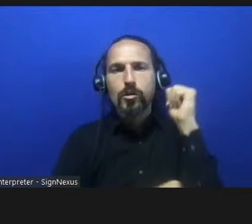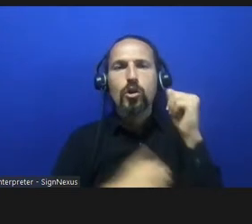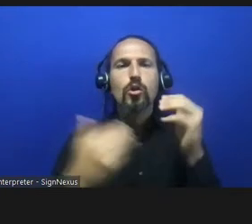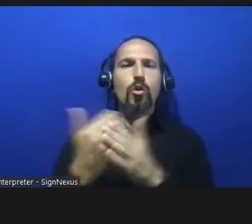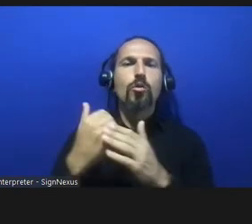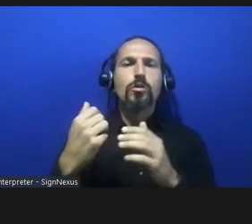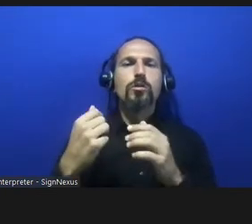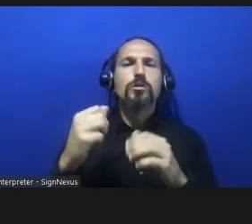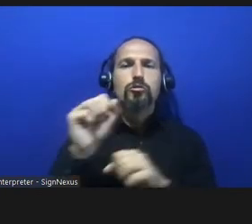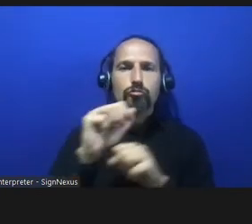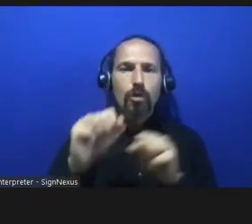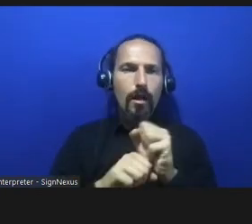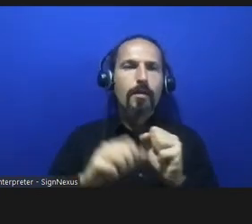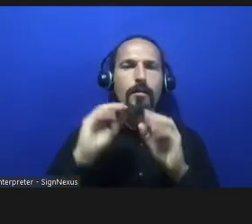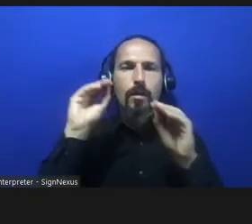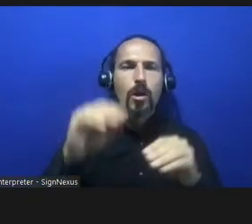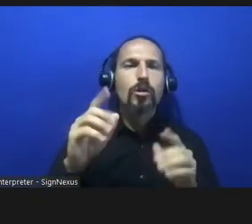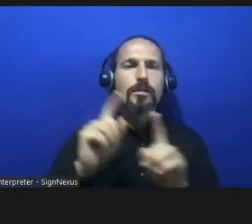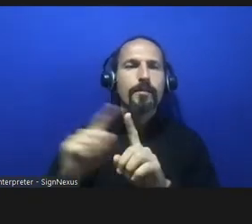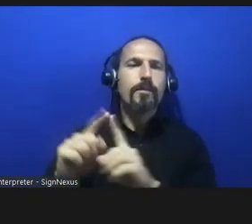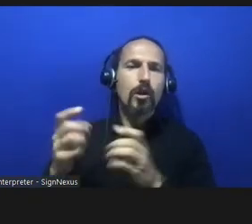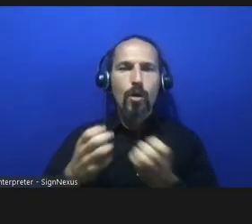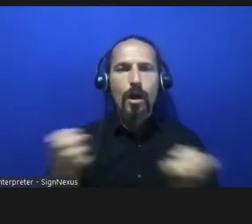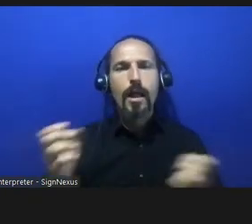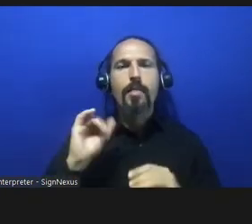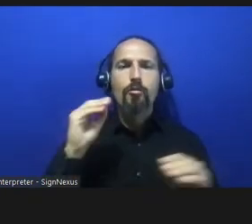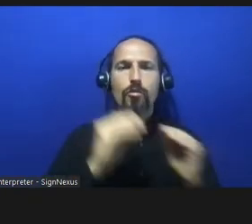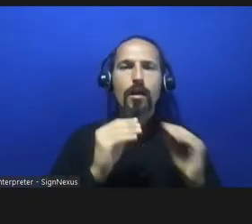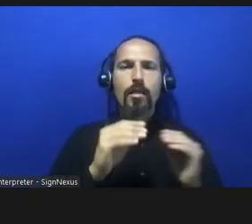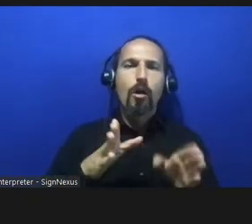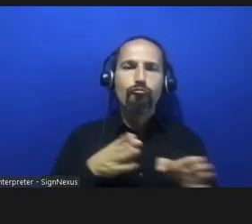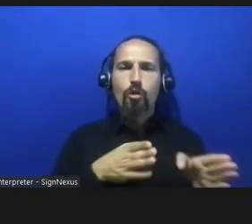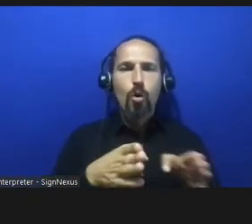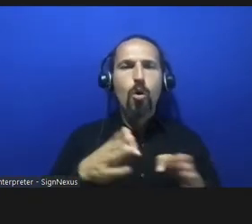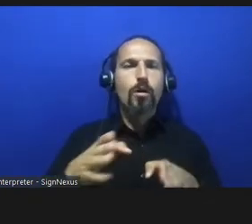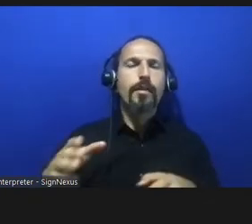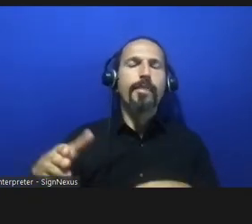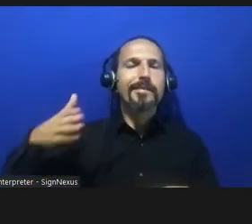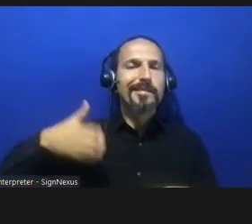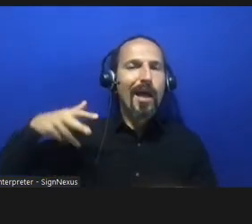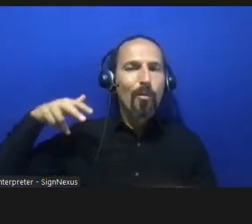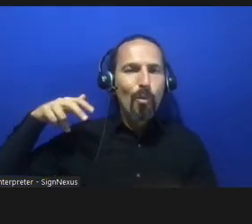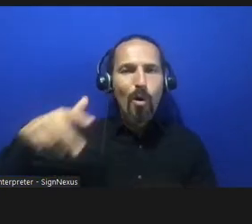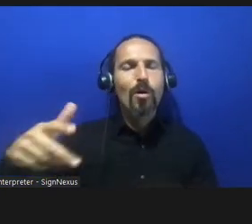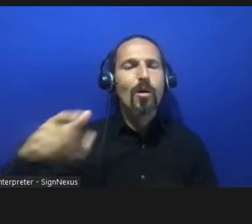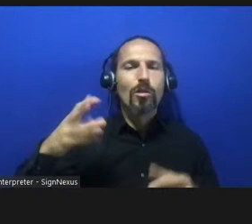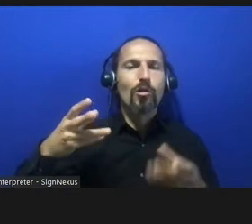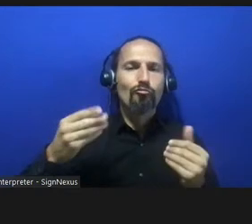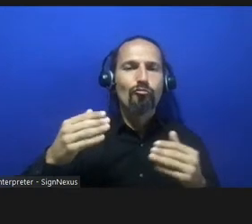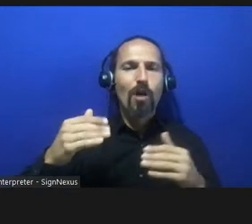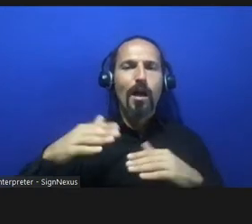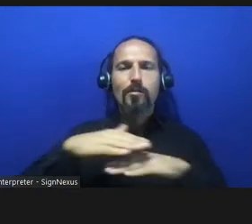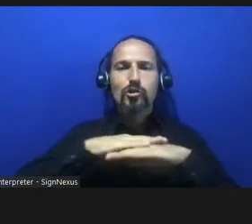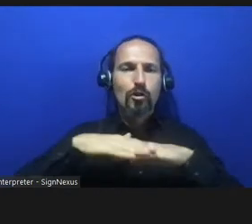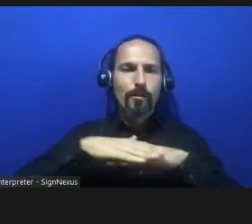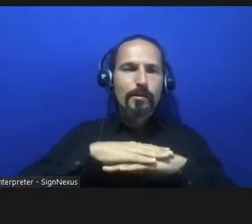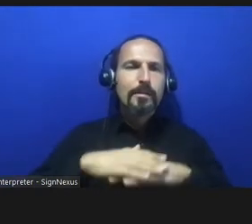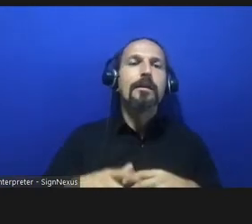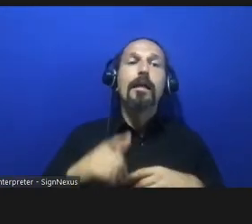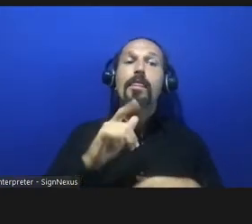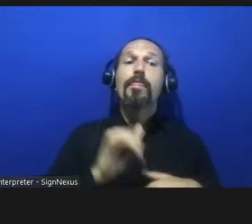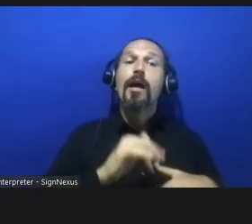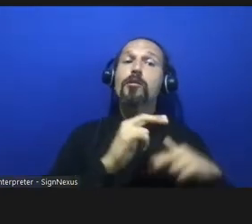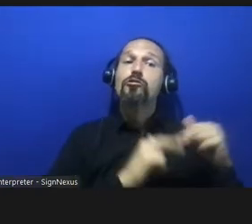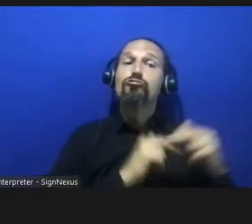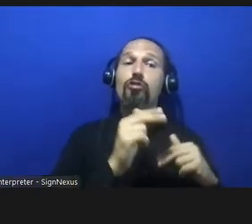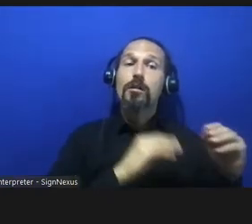attachment to tolling system equipment and restoration of the roadway sidewalk or ground surface the construction would occur on